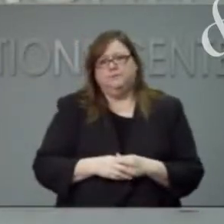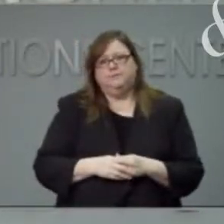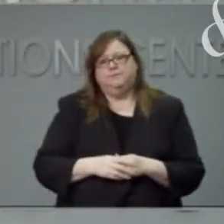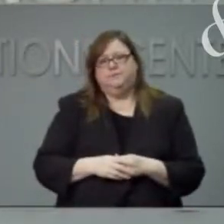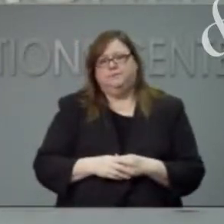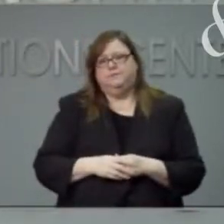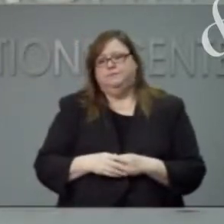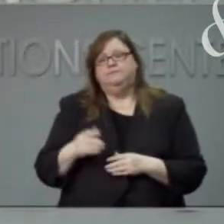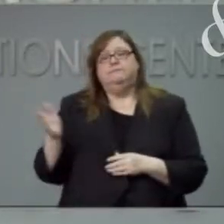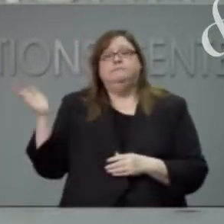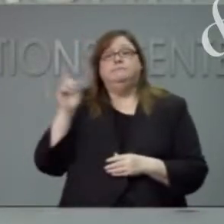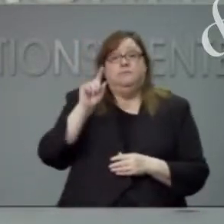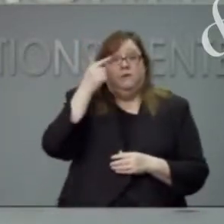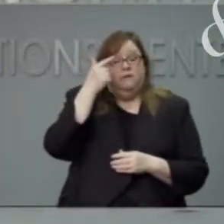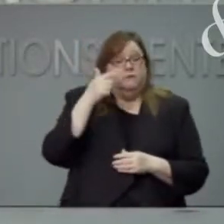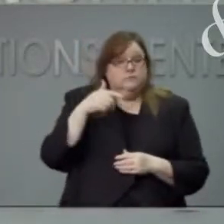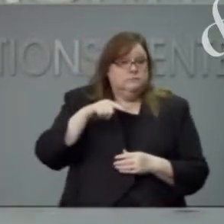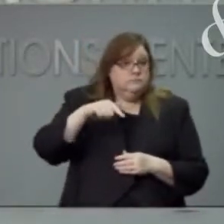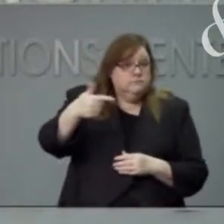Next question,